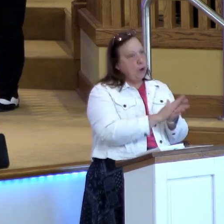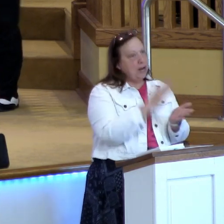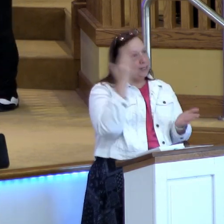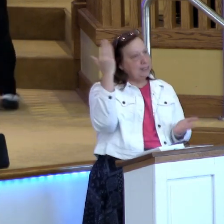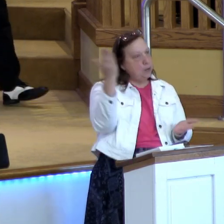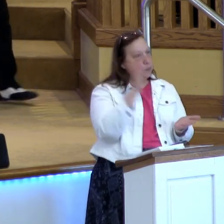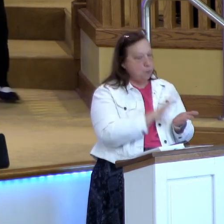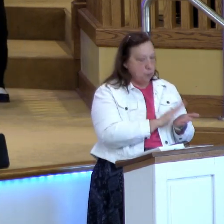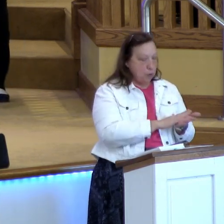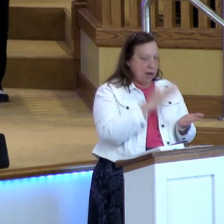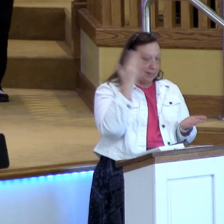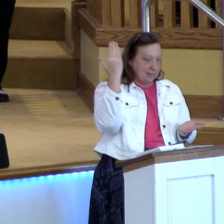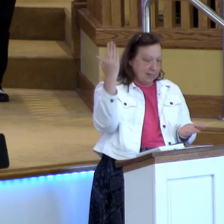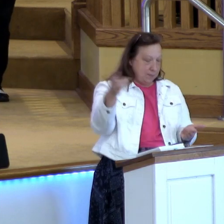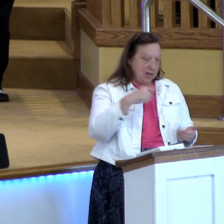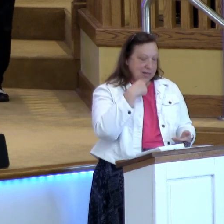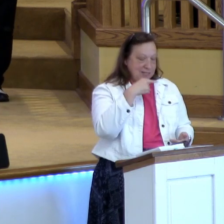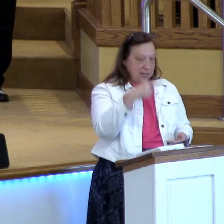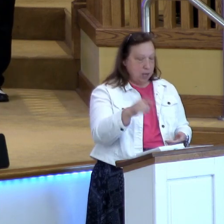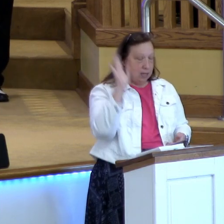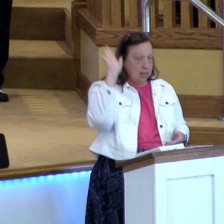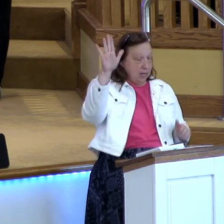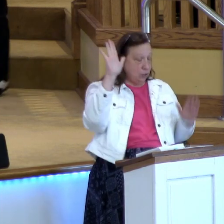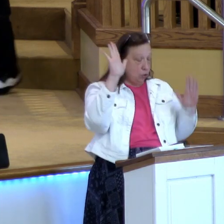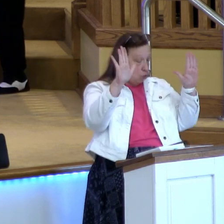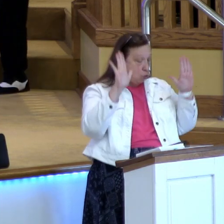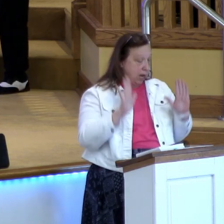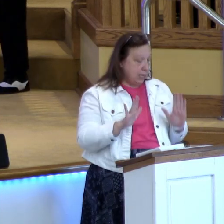Praise him, tell of his excellent greatness.